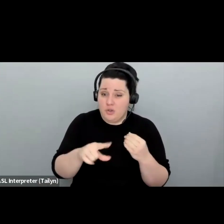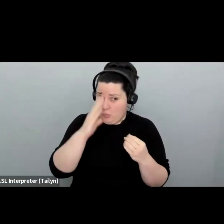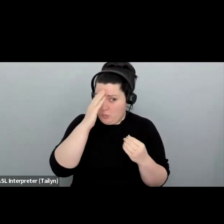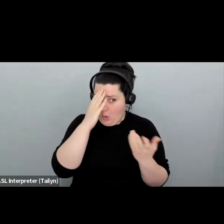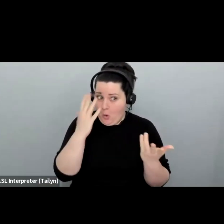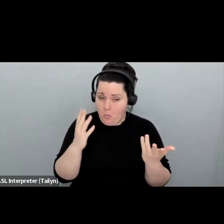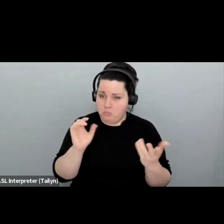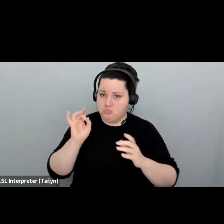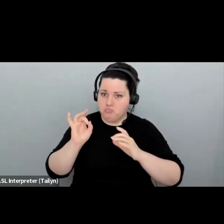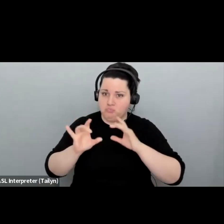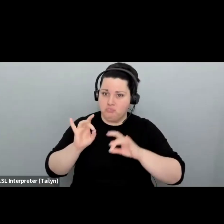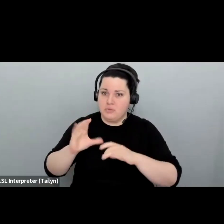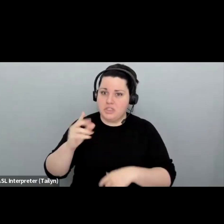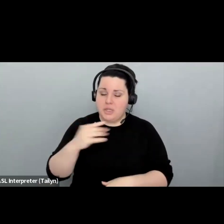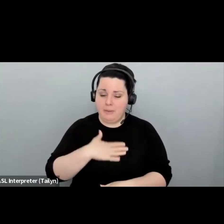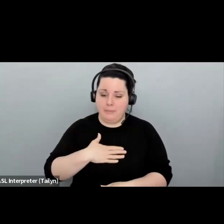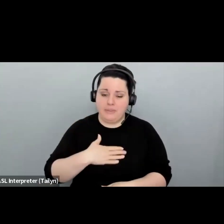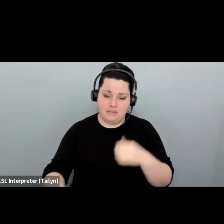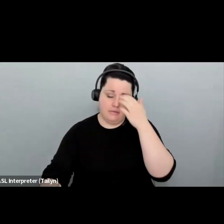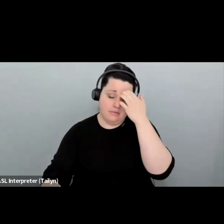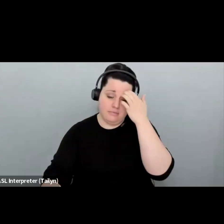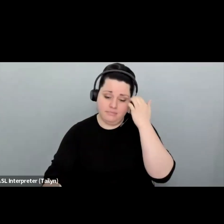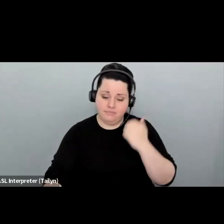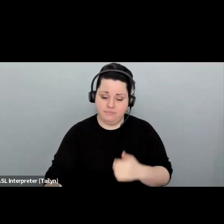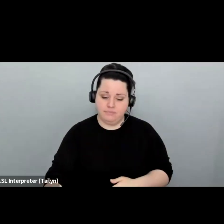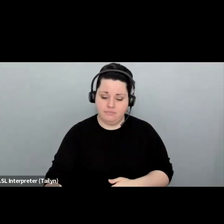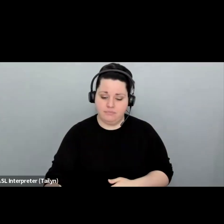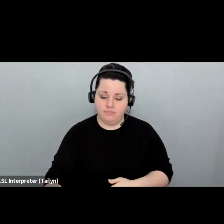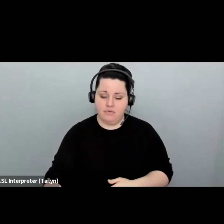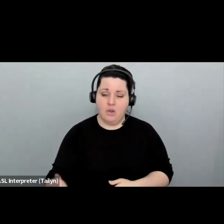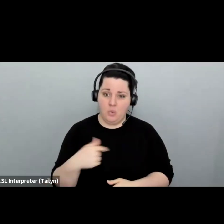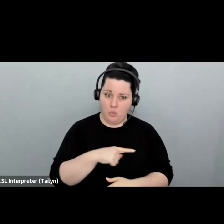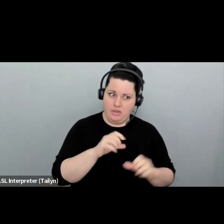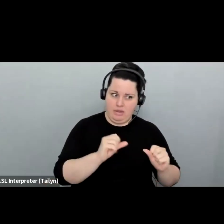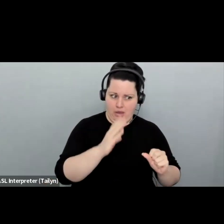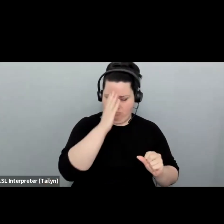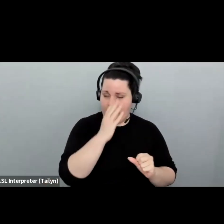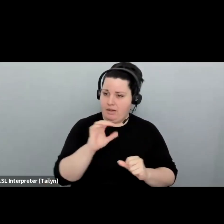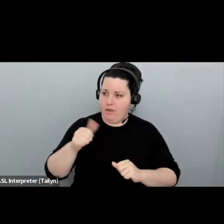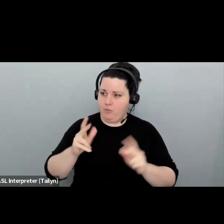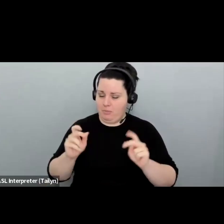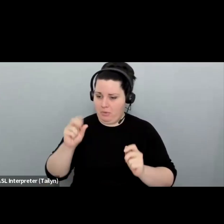please feel free to share them in the chat that you might want to highlight for us and others. Thank you so much.